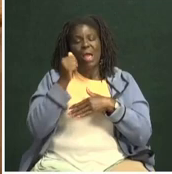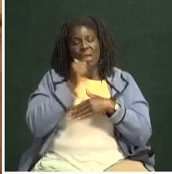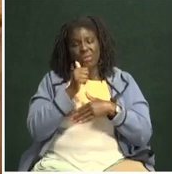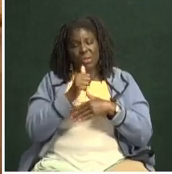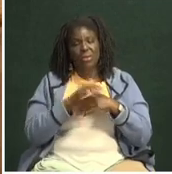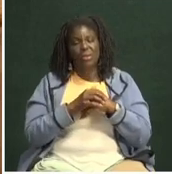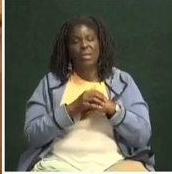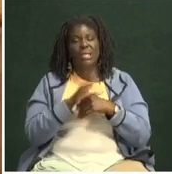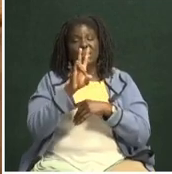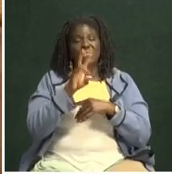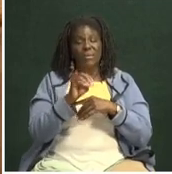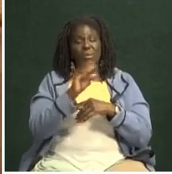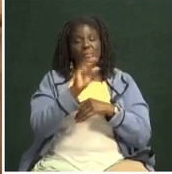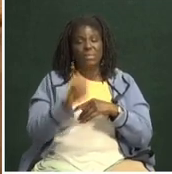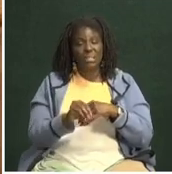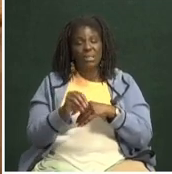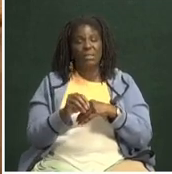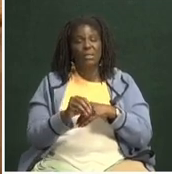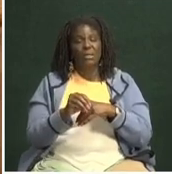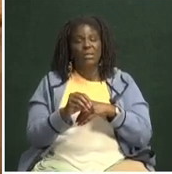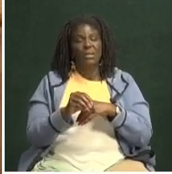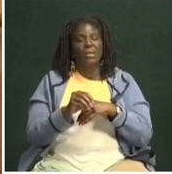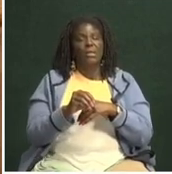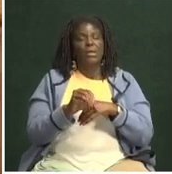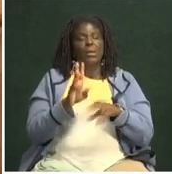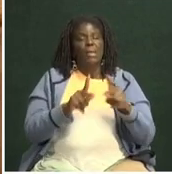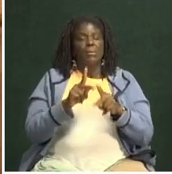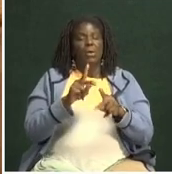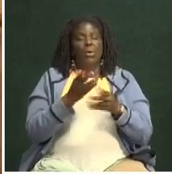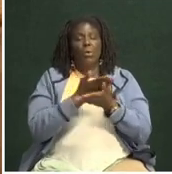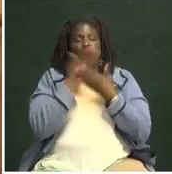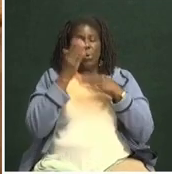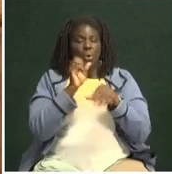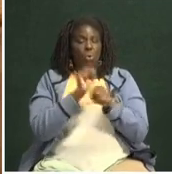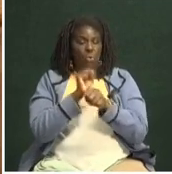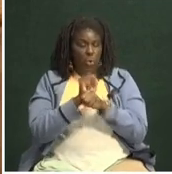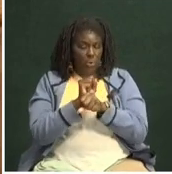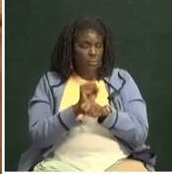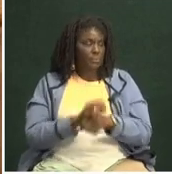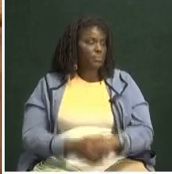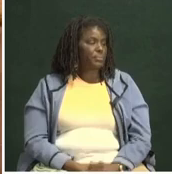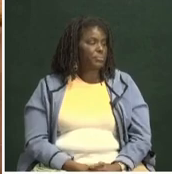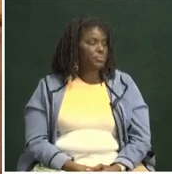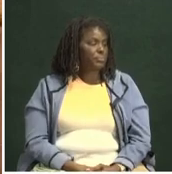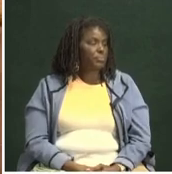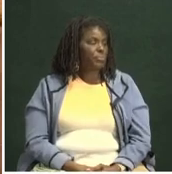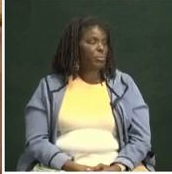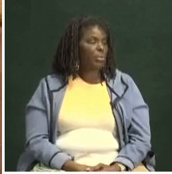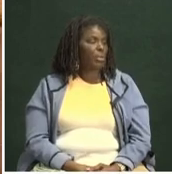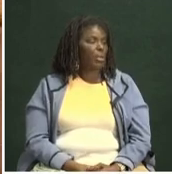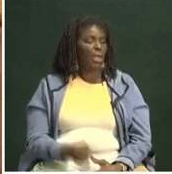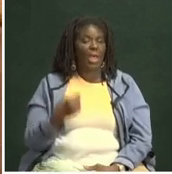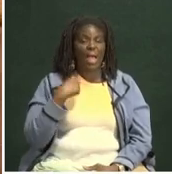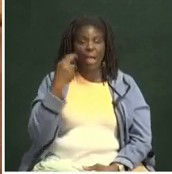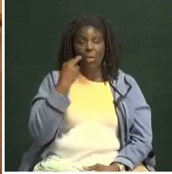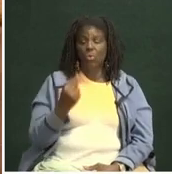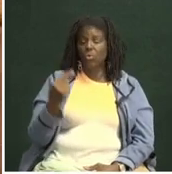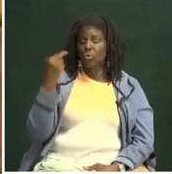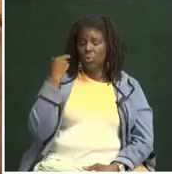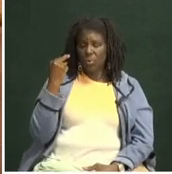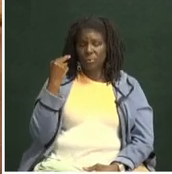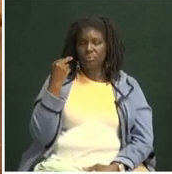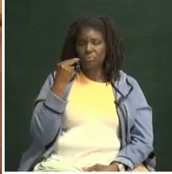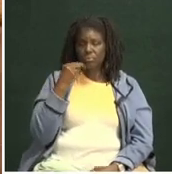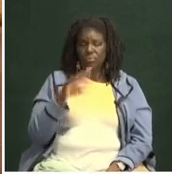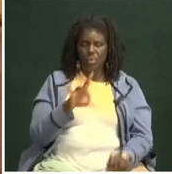and 70% of youths are either unemployed or underemployed. As I look back at